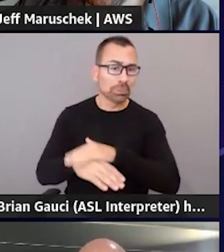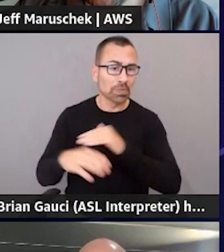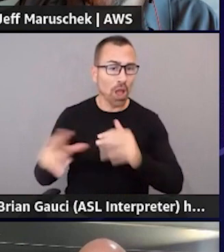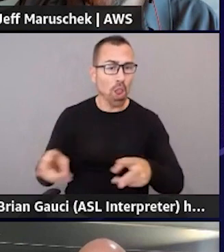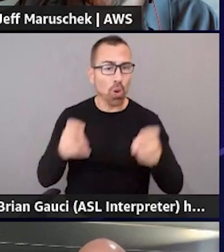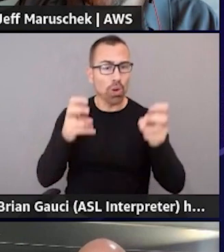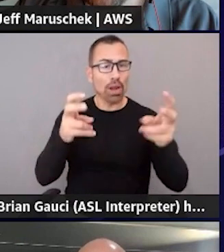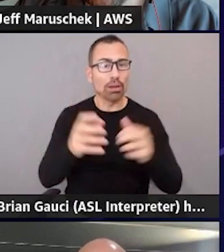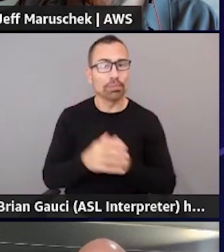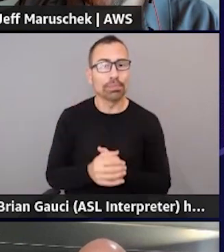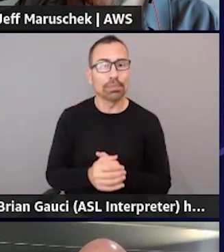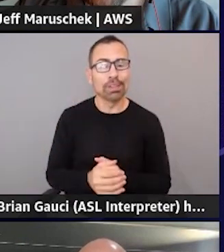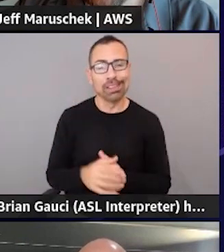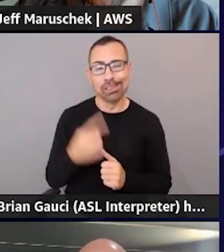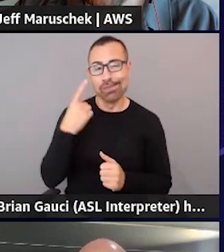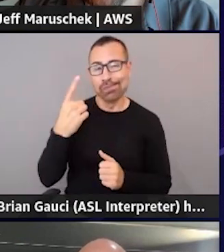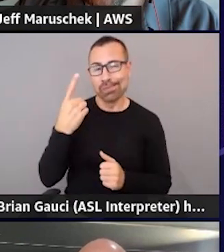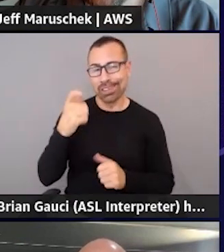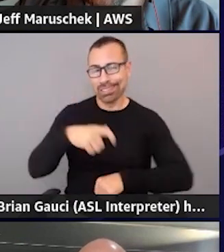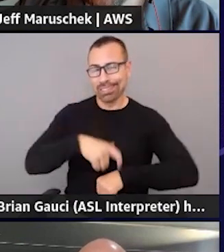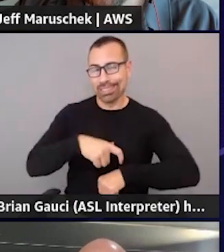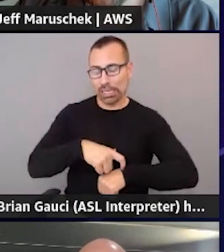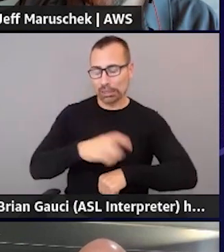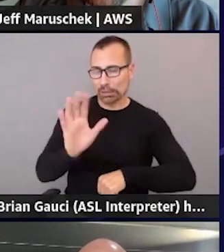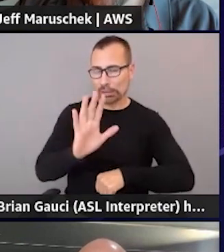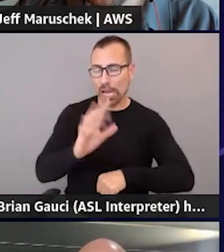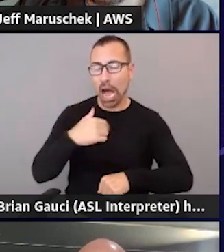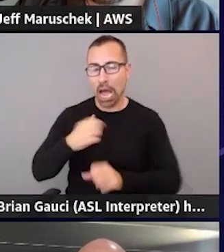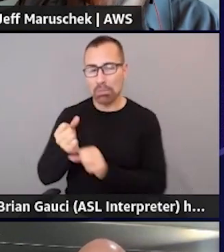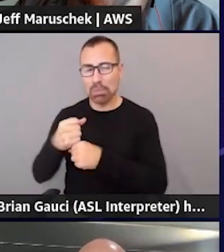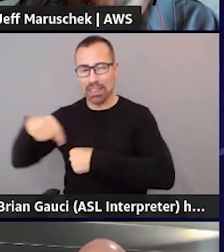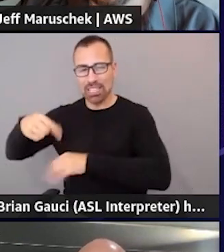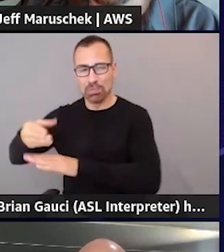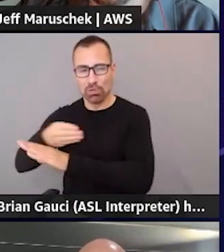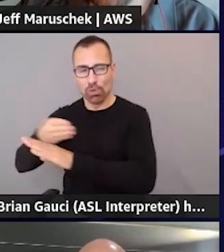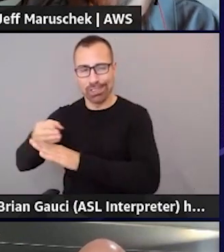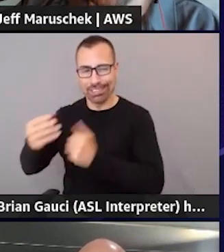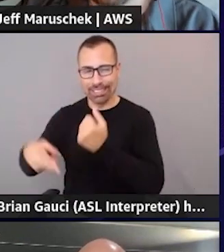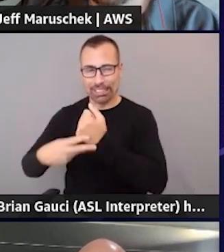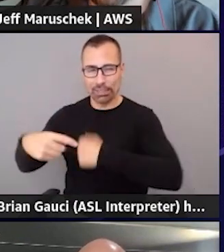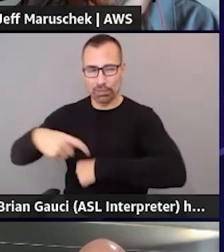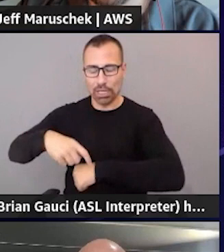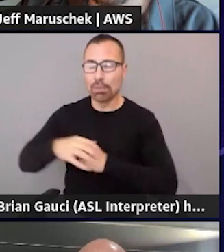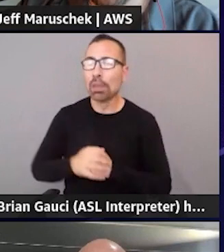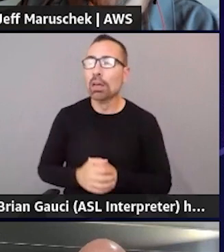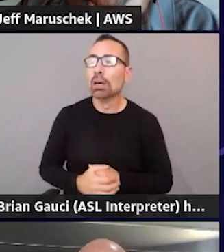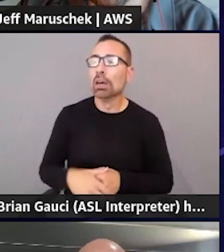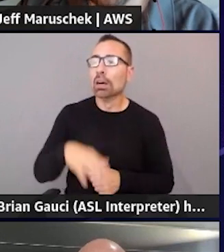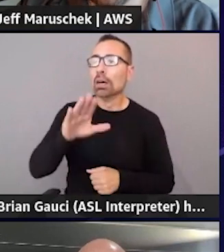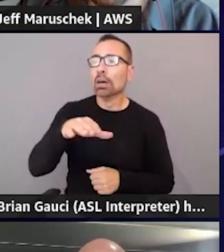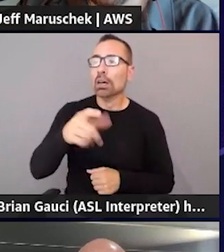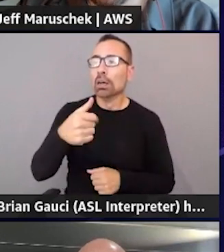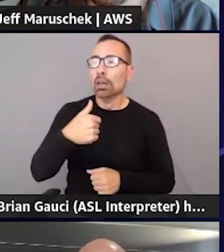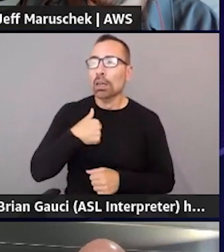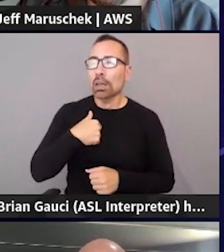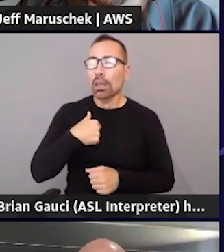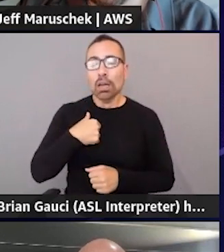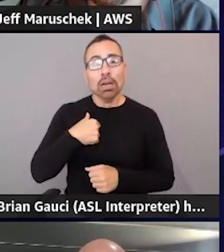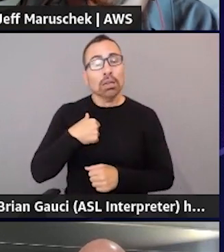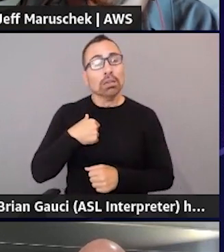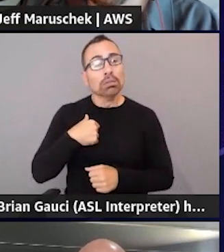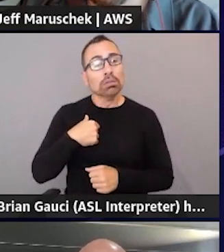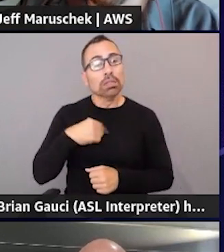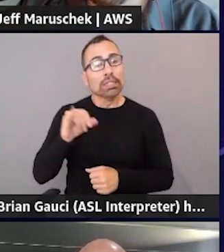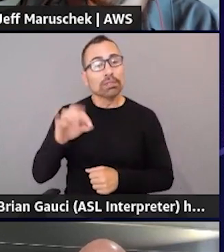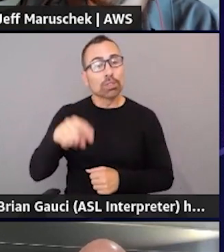again, for sake of time, I have pre-created this, right? So in the case of, an actual project, you would go